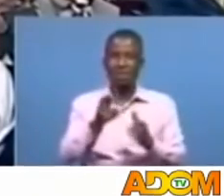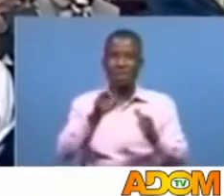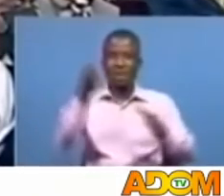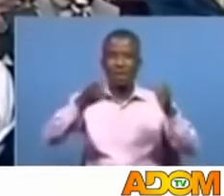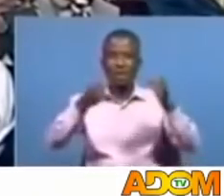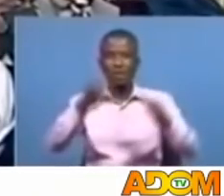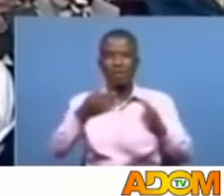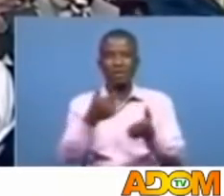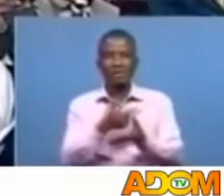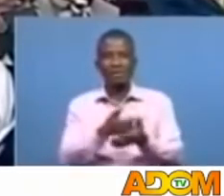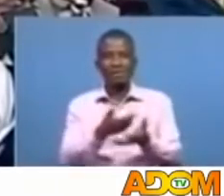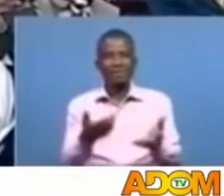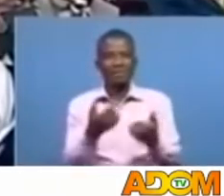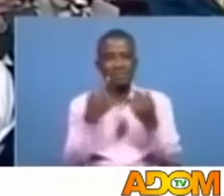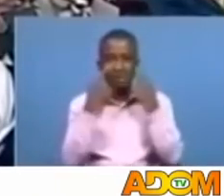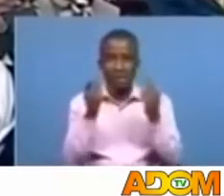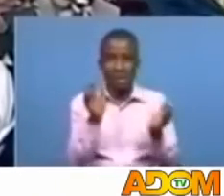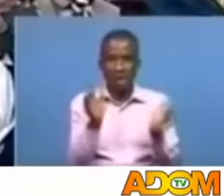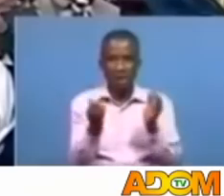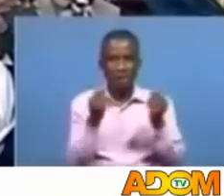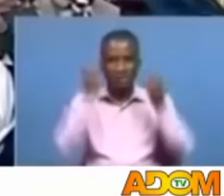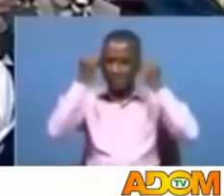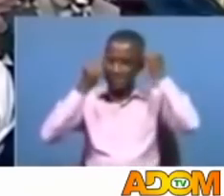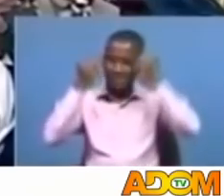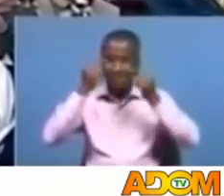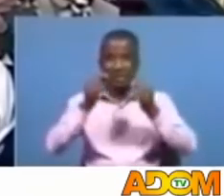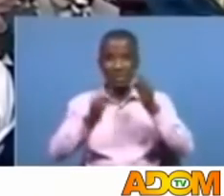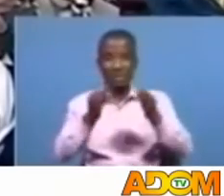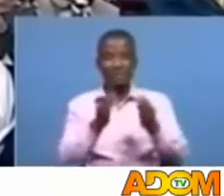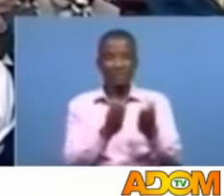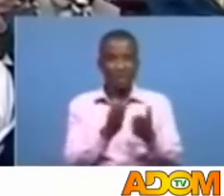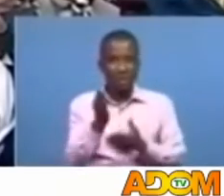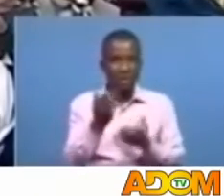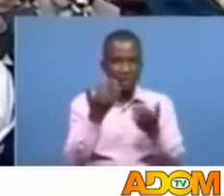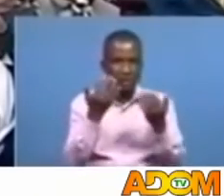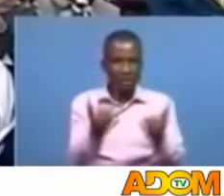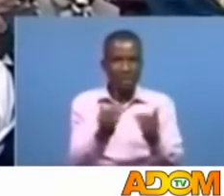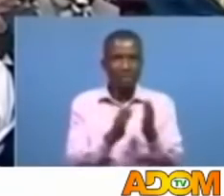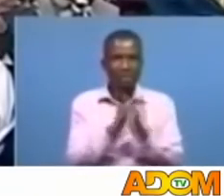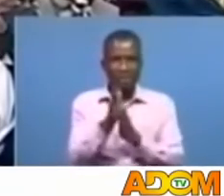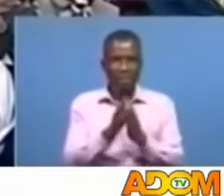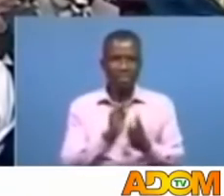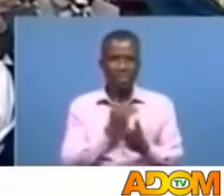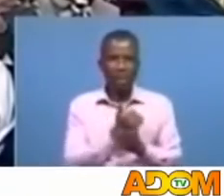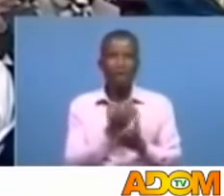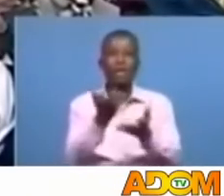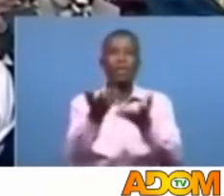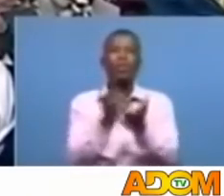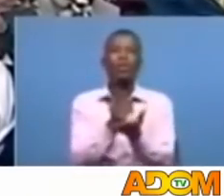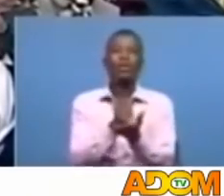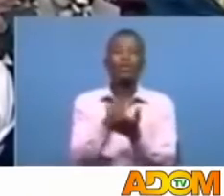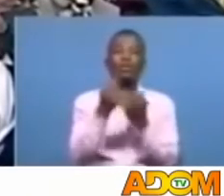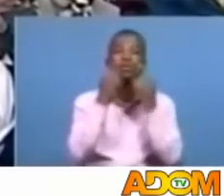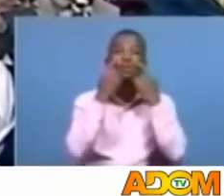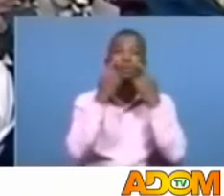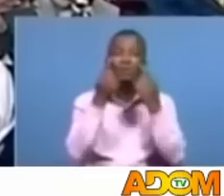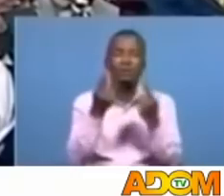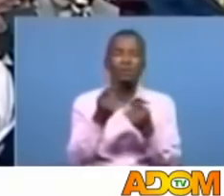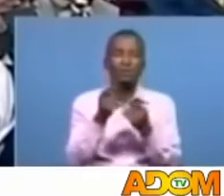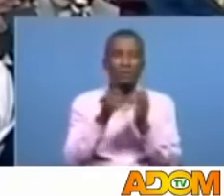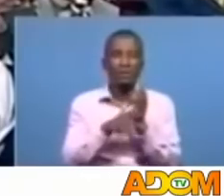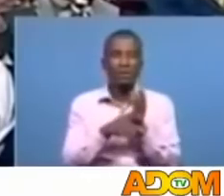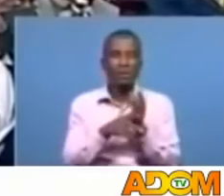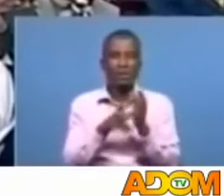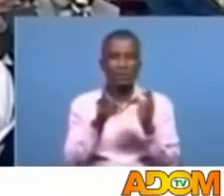Ghana, also considered it appropriate that in the interest of ascertaining the truth, it was